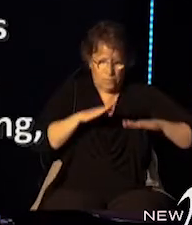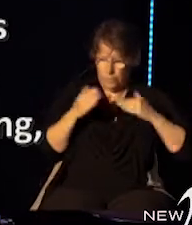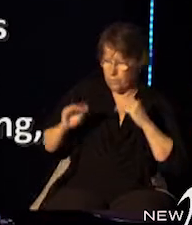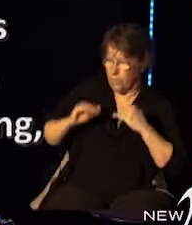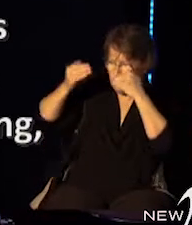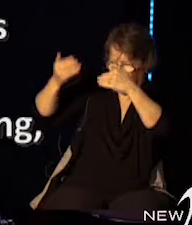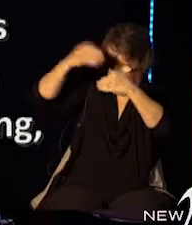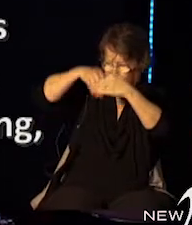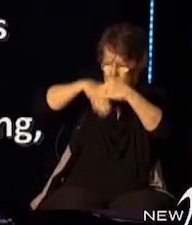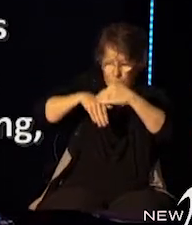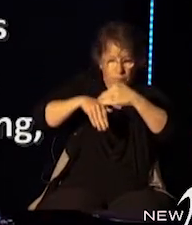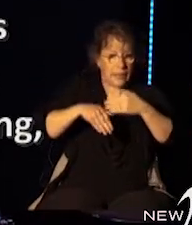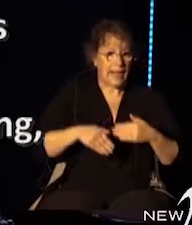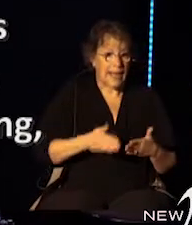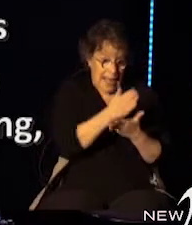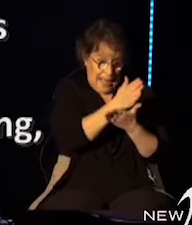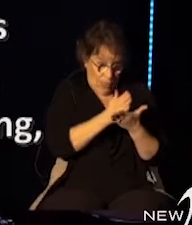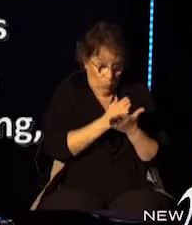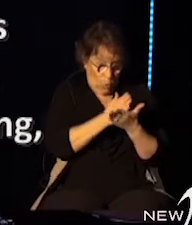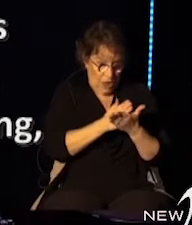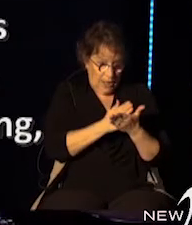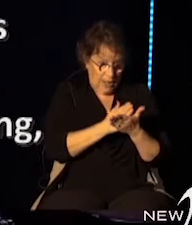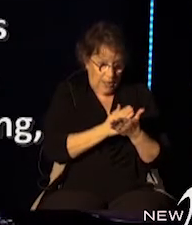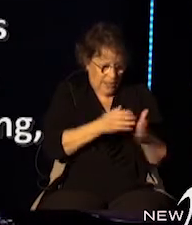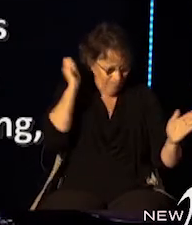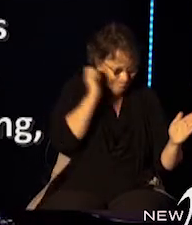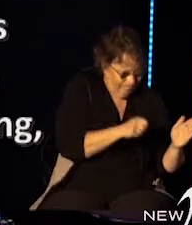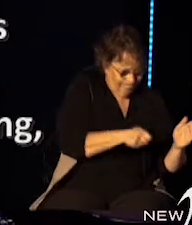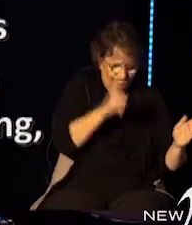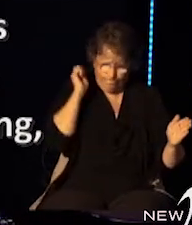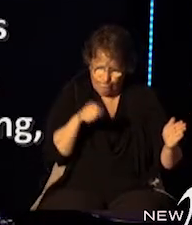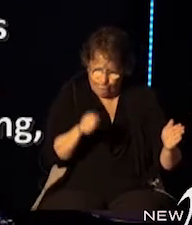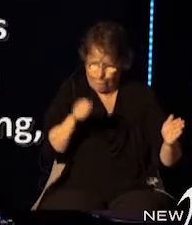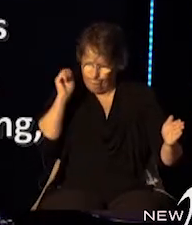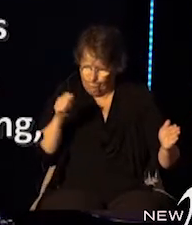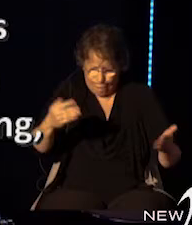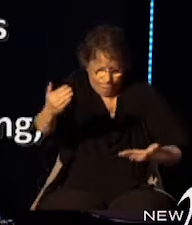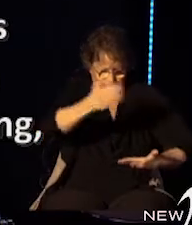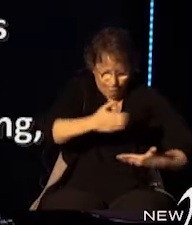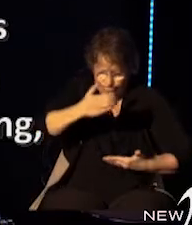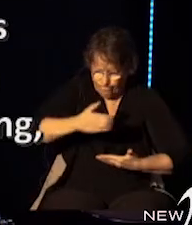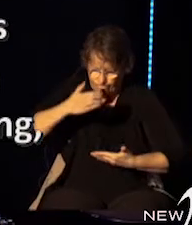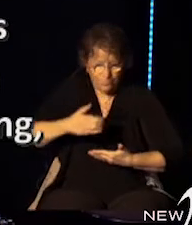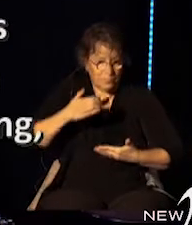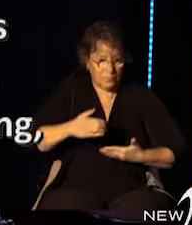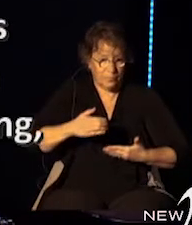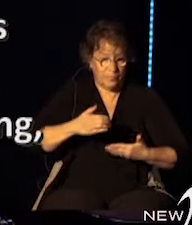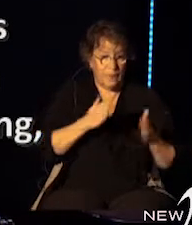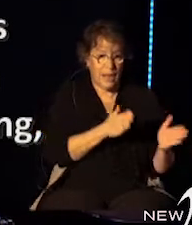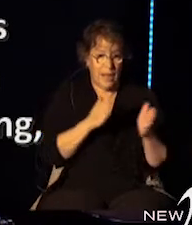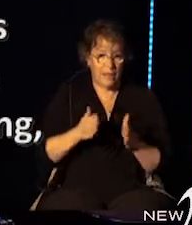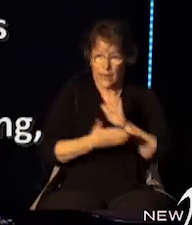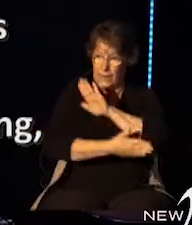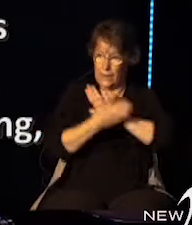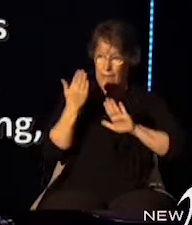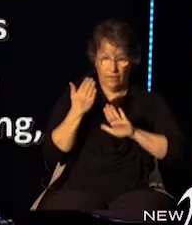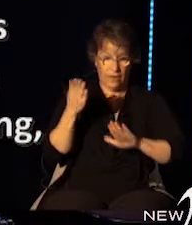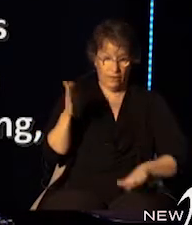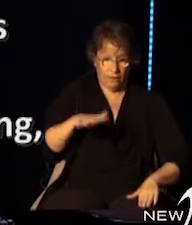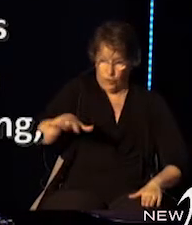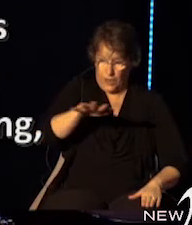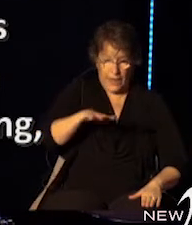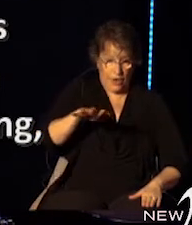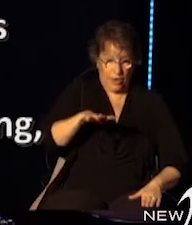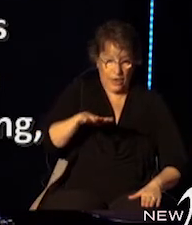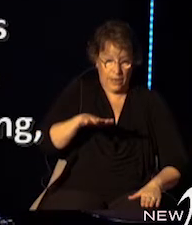wood for the burnt offering, he set out for the place God had told him about. It's not enough for you to sit and wait for God